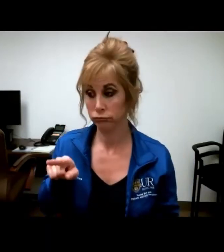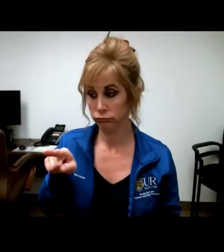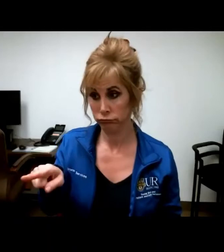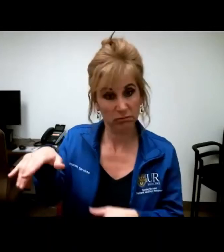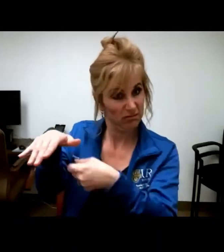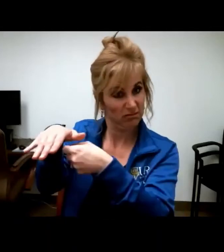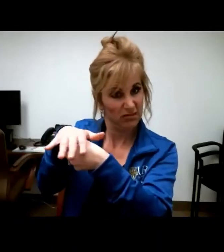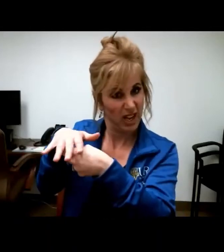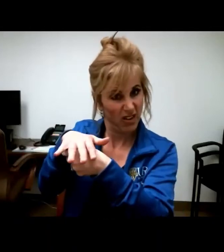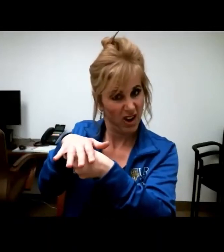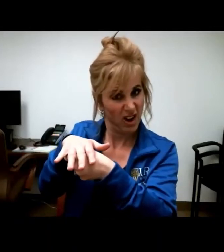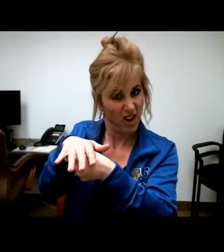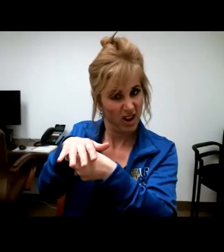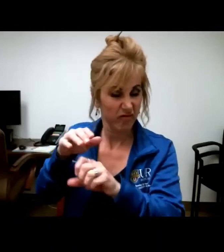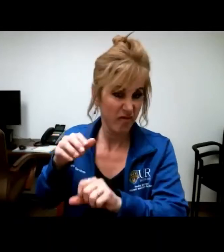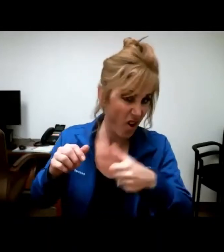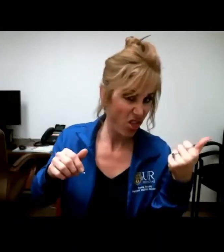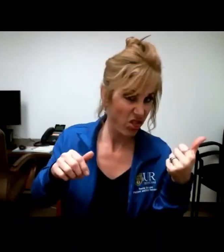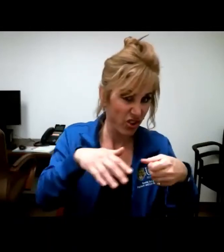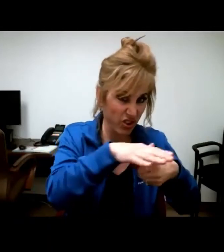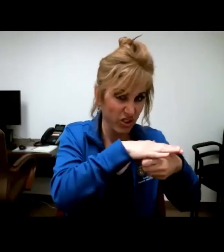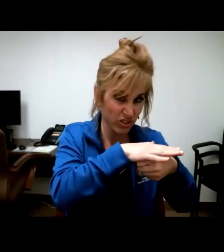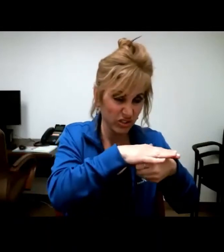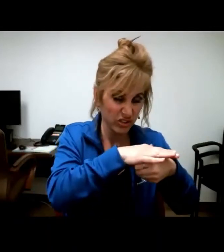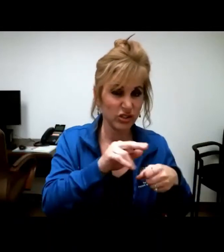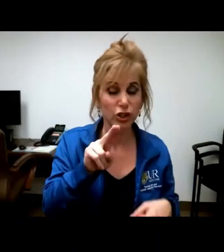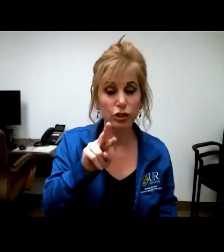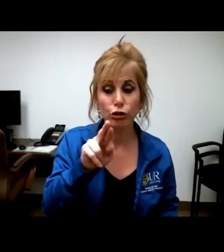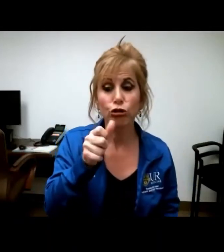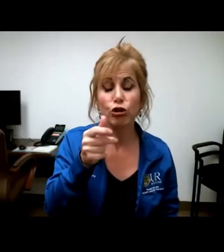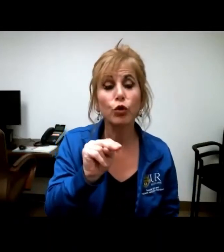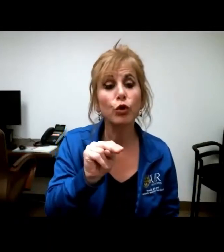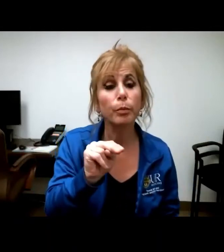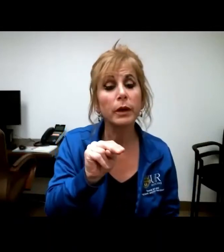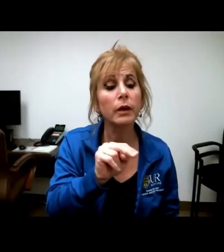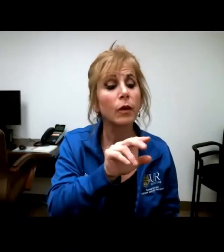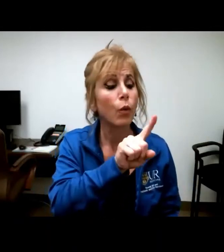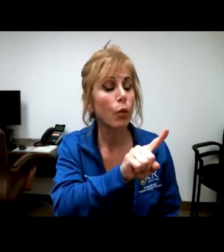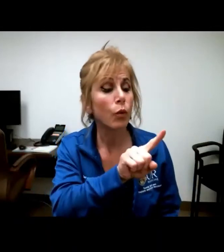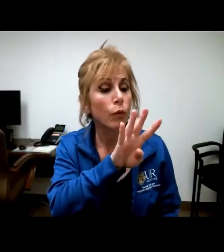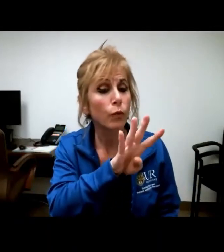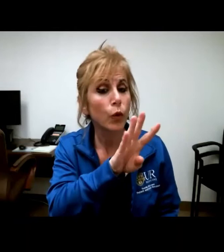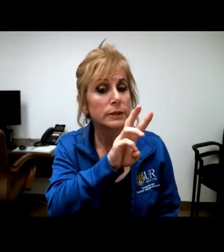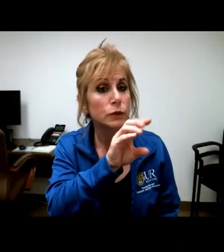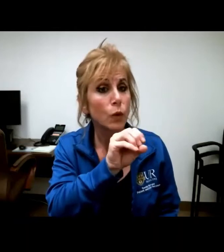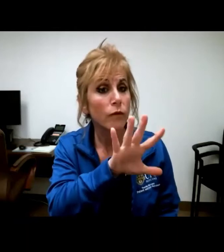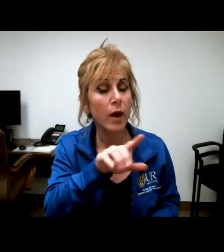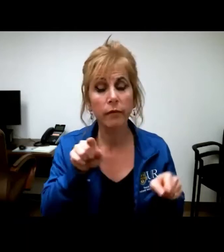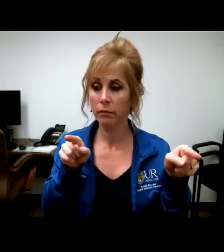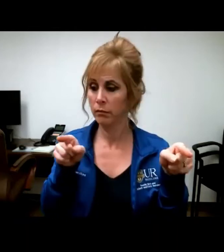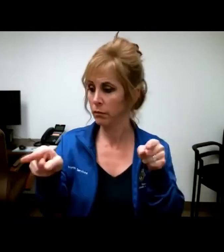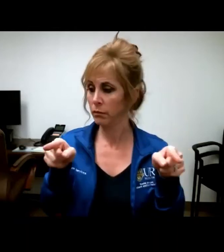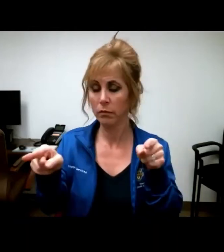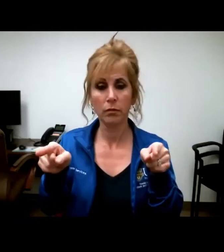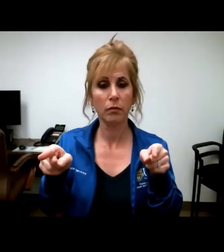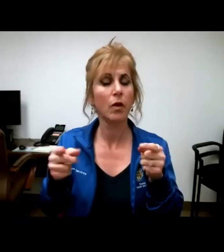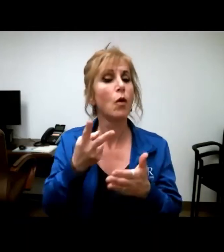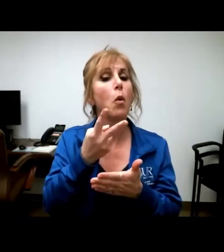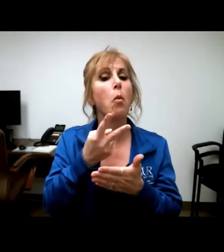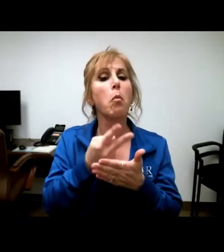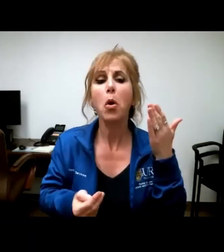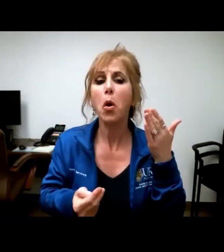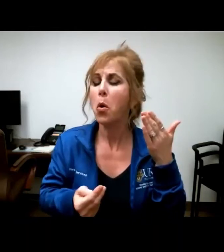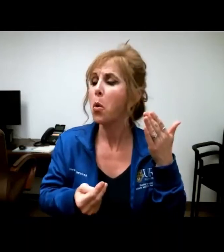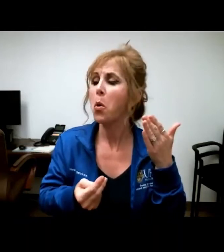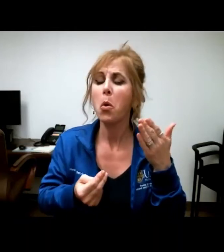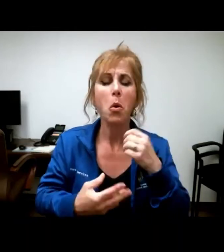the 14605 zip code. Two areas that consistently show high poverty and high